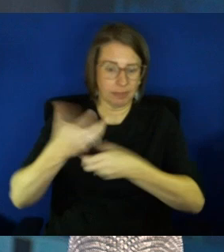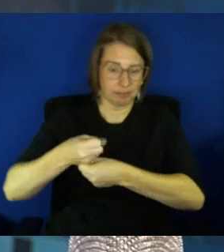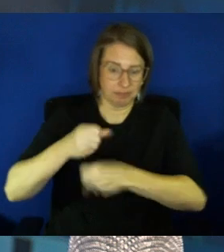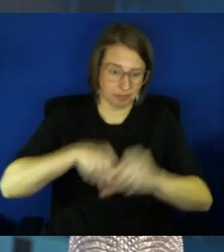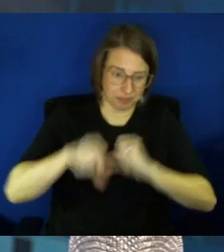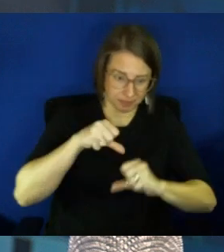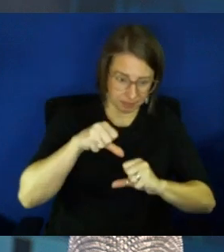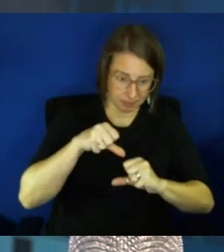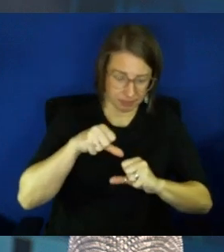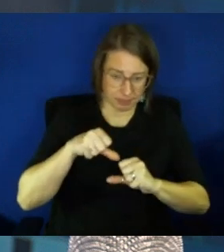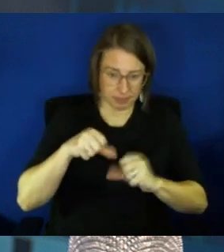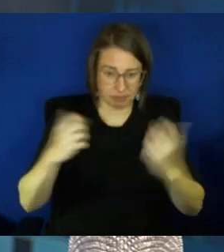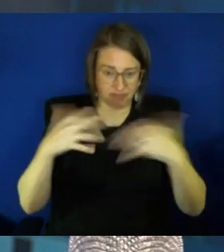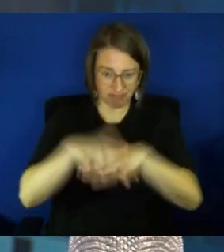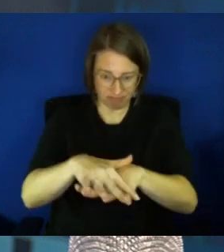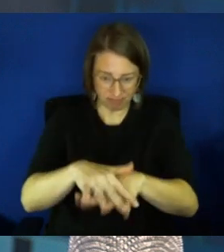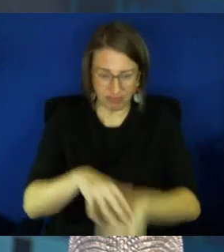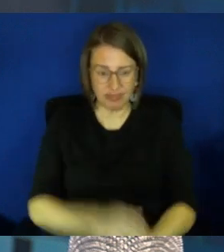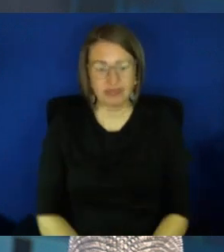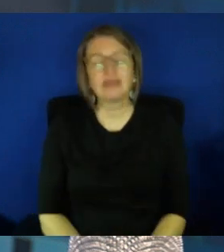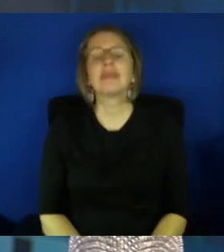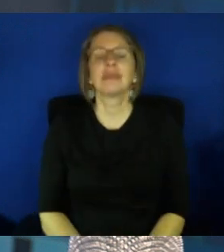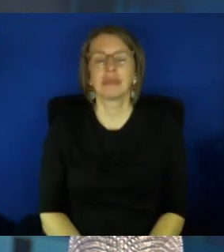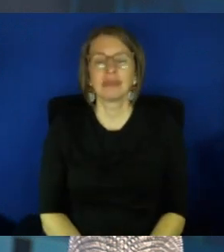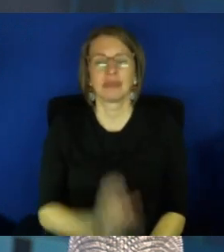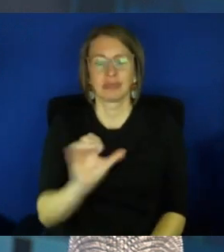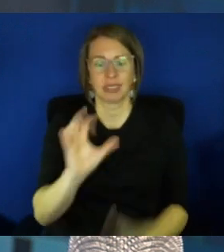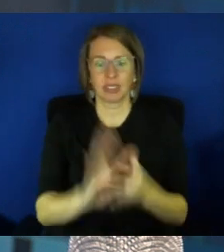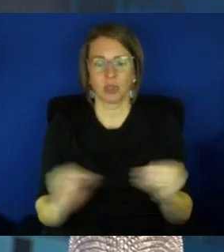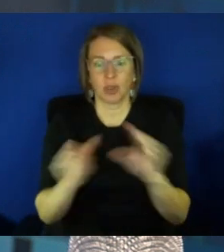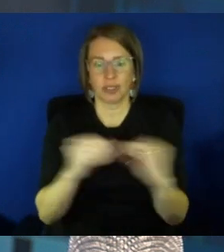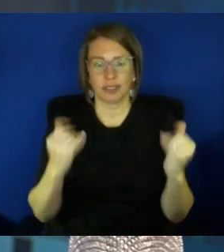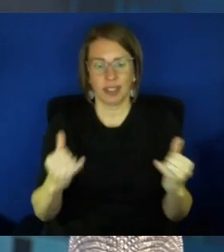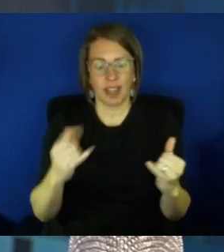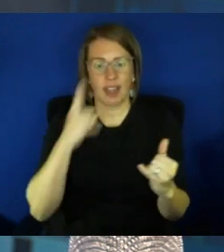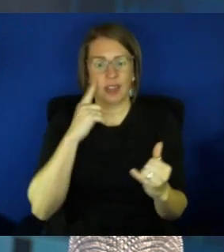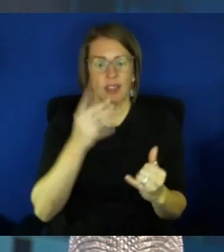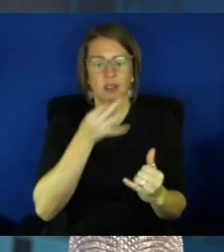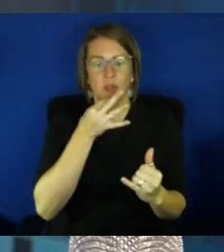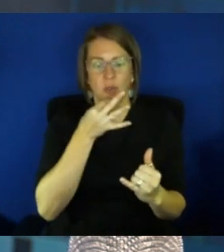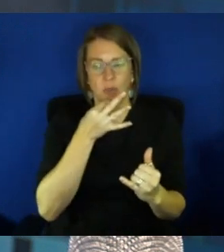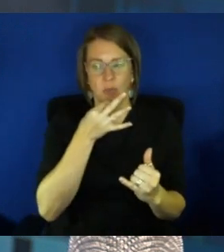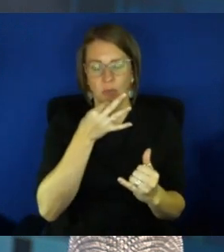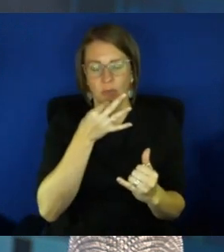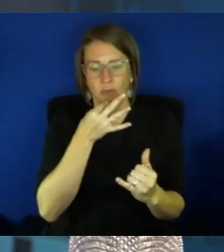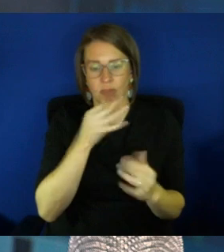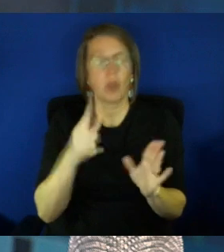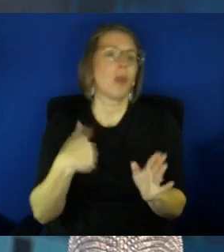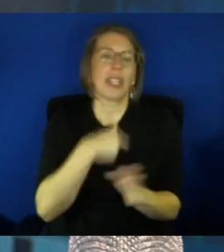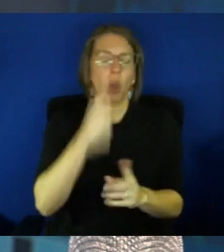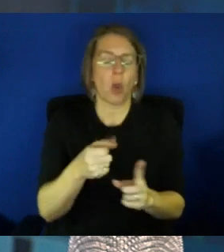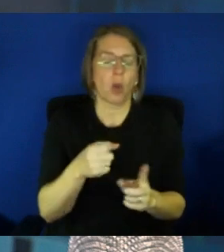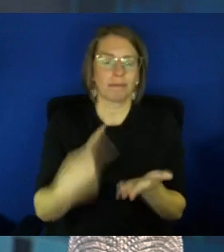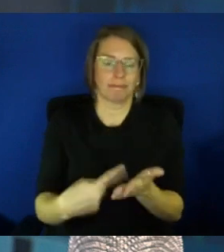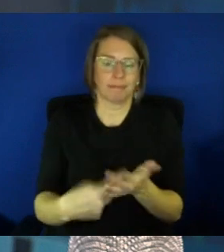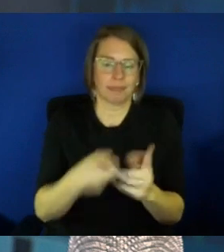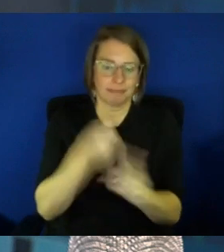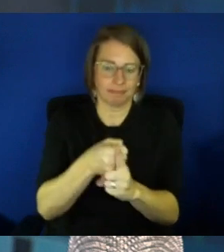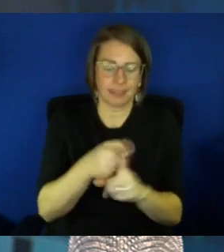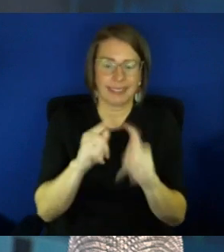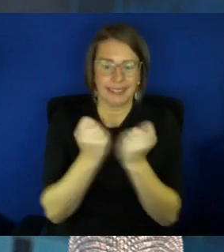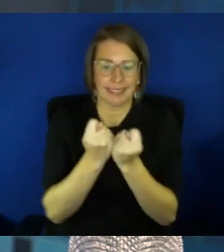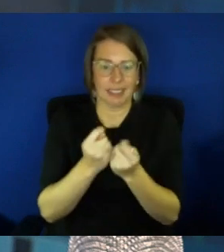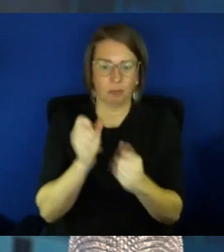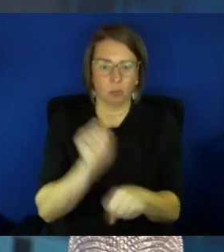think we've heard a little bit about that story today. I think sometimes we don't talk quite enough about the impact of teamwork, and I think you guys have just done a great